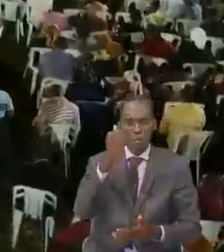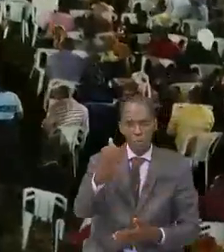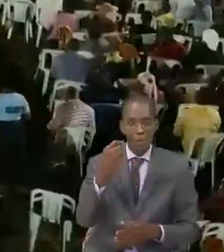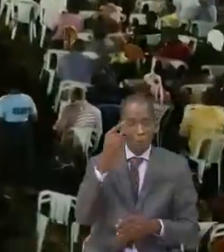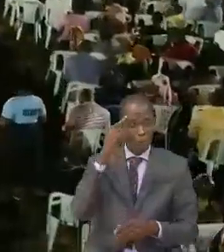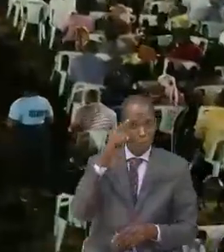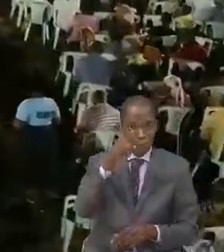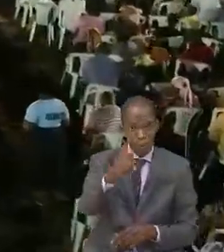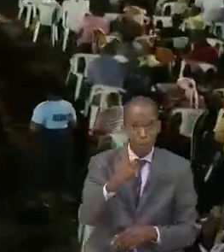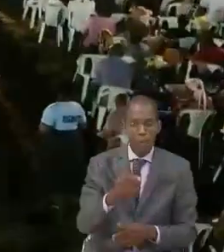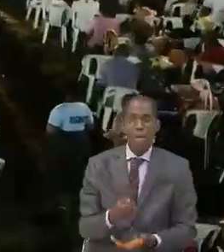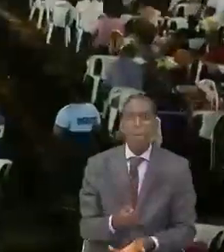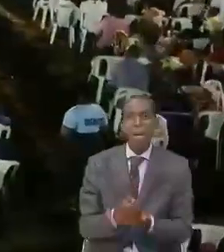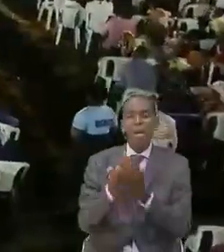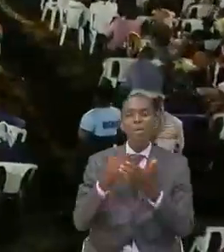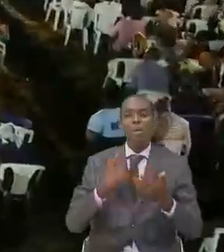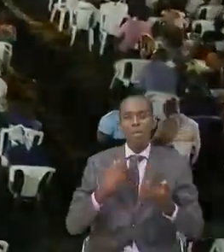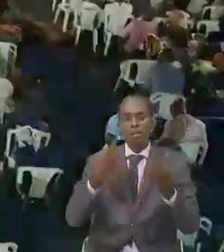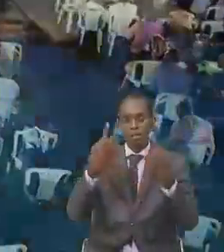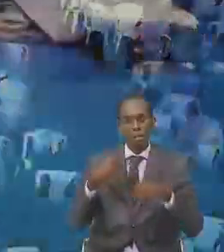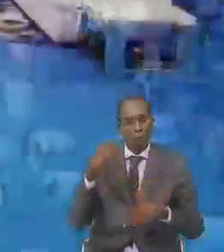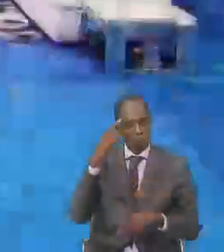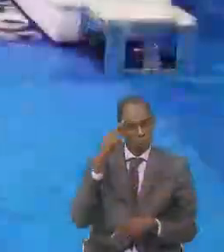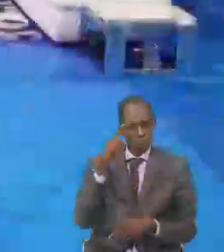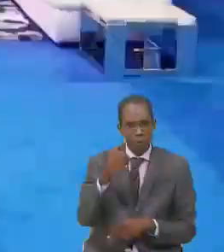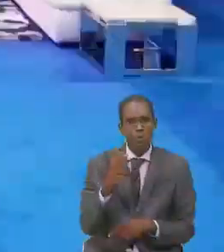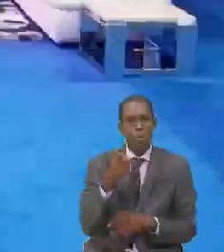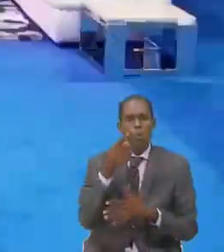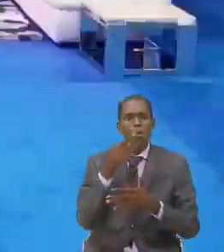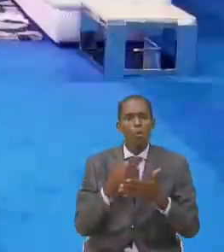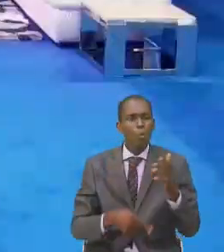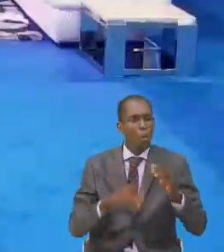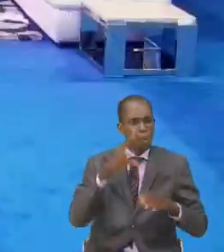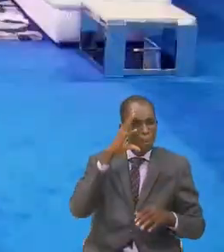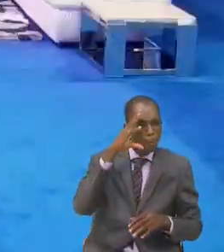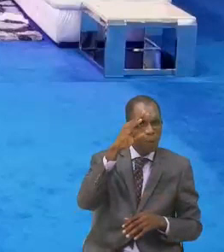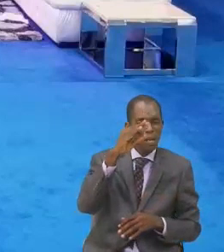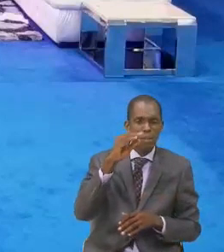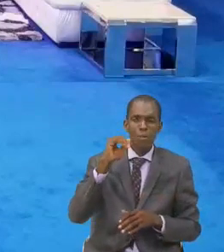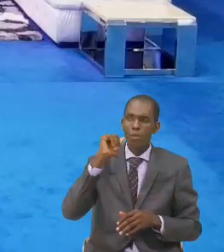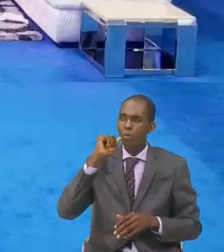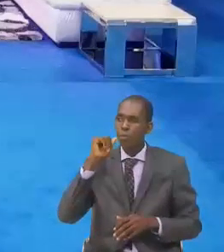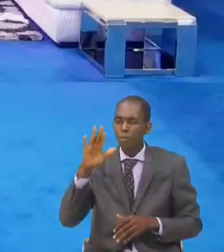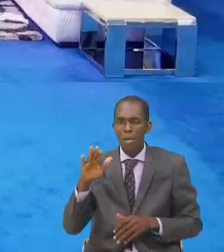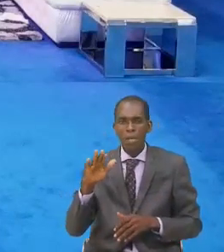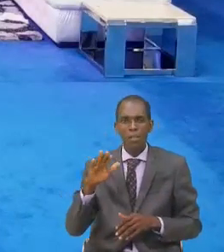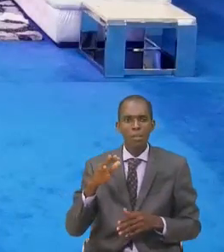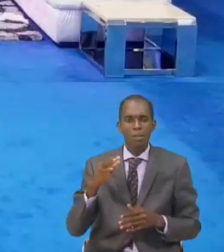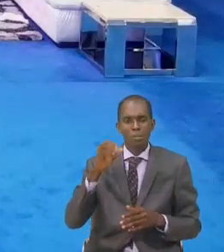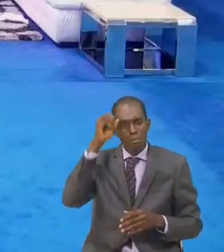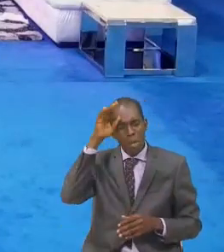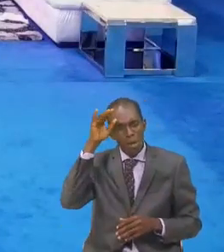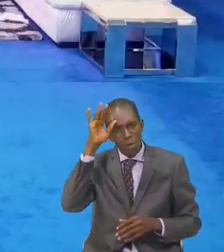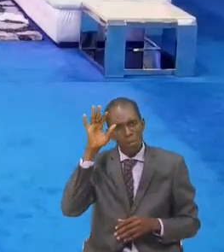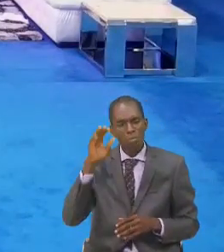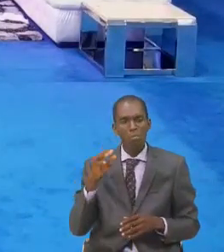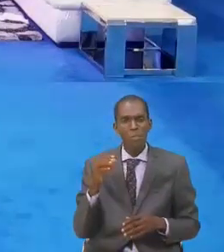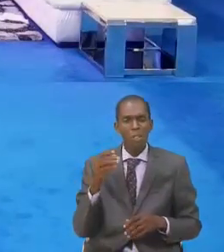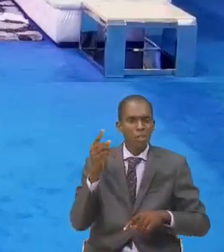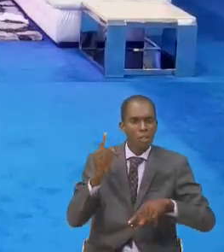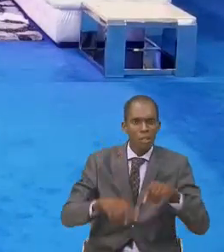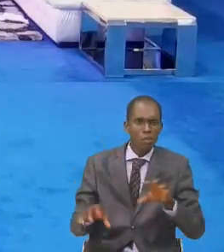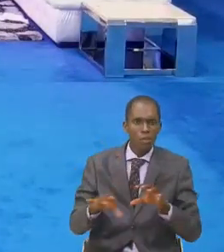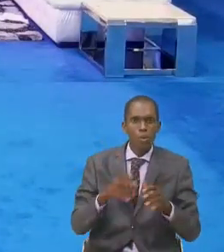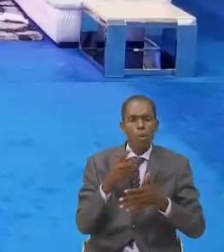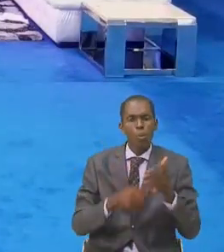Fear thou not. Help has come. For you, help has come. What men cannot do,